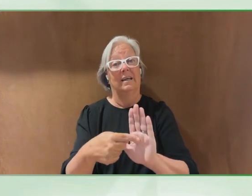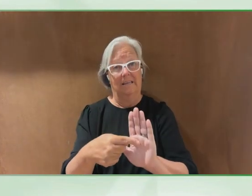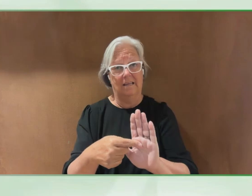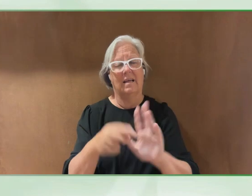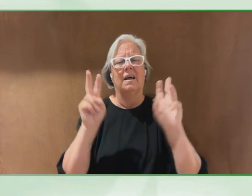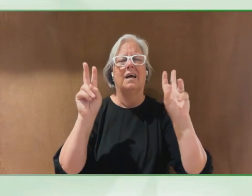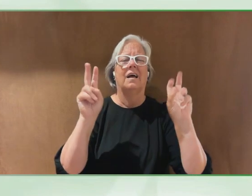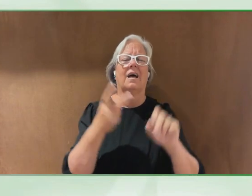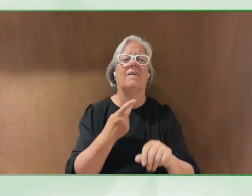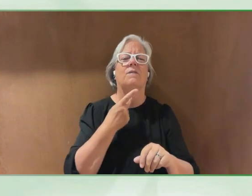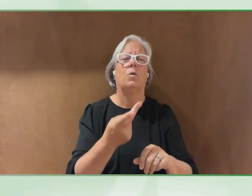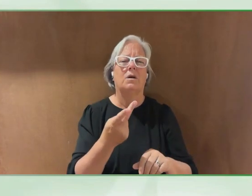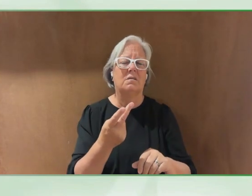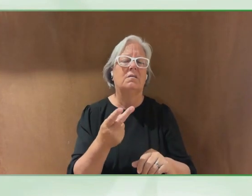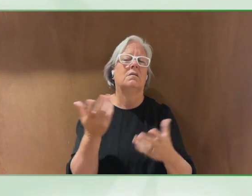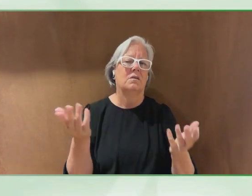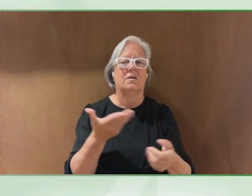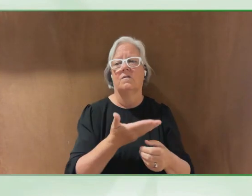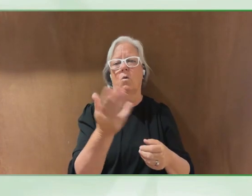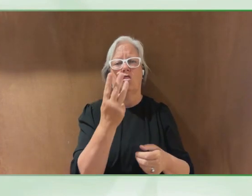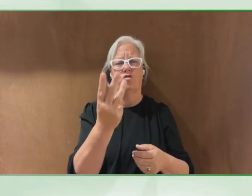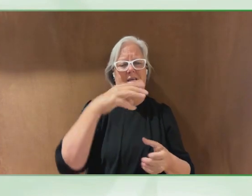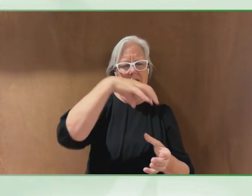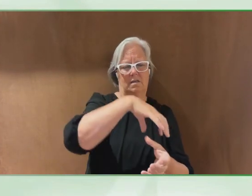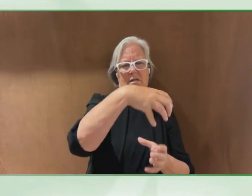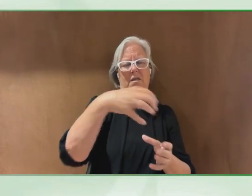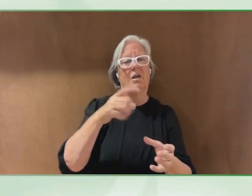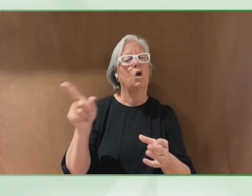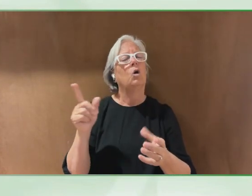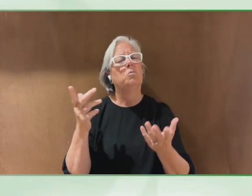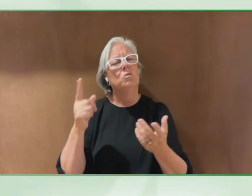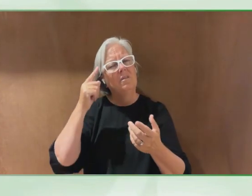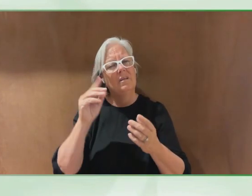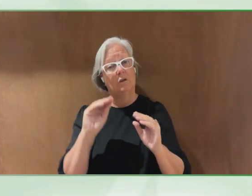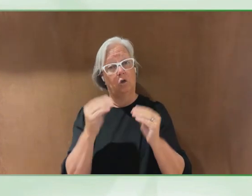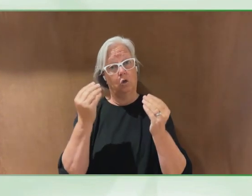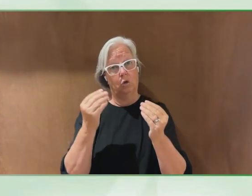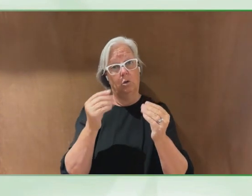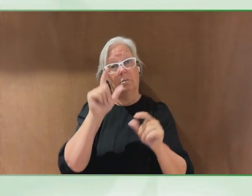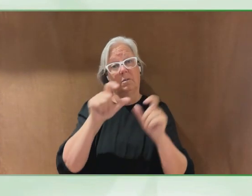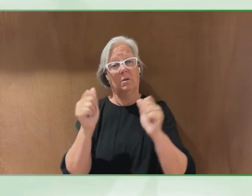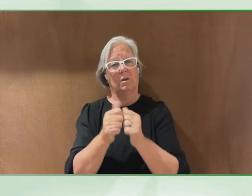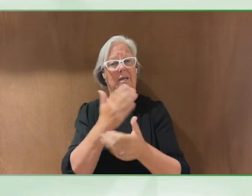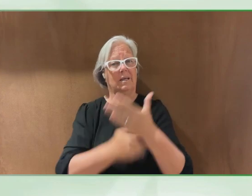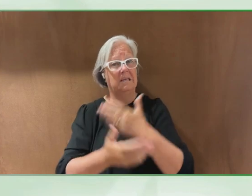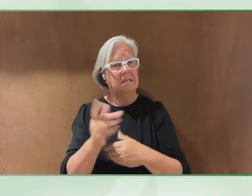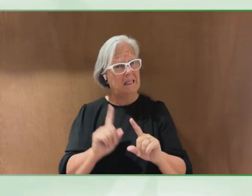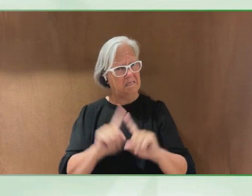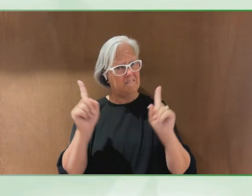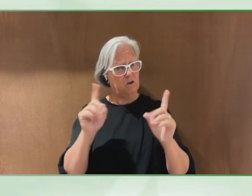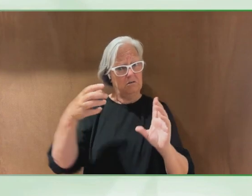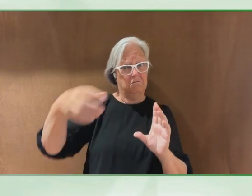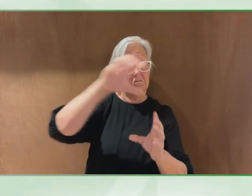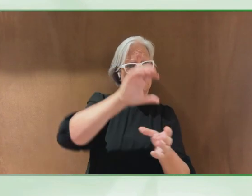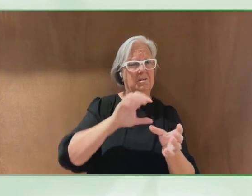do you think the challenges faced by youth with disabilities around the world differ? Just short remark, final.